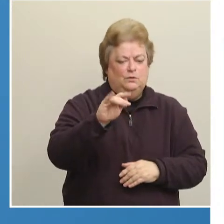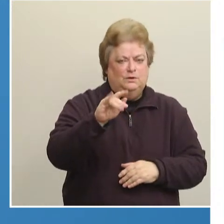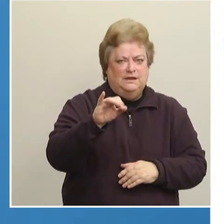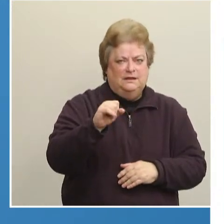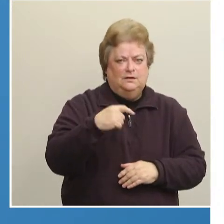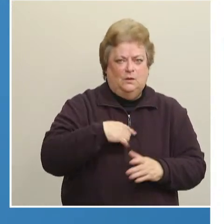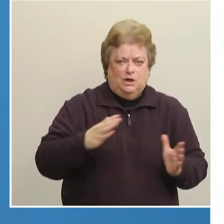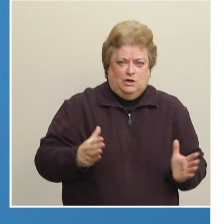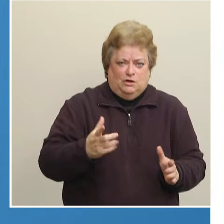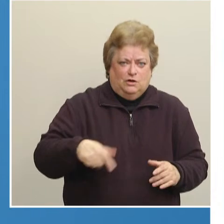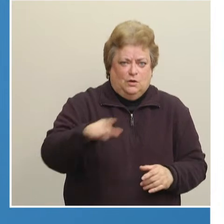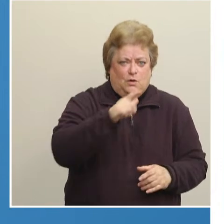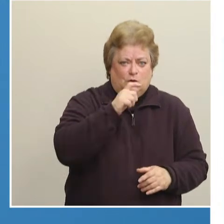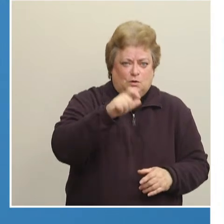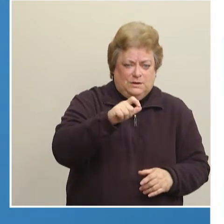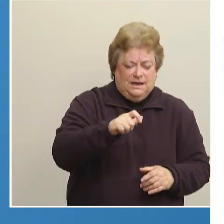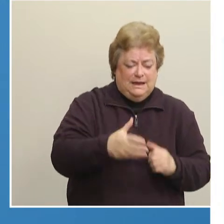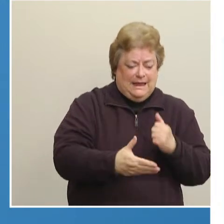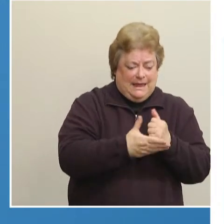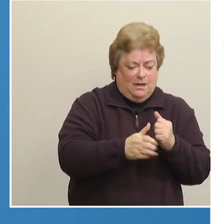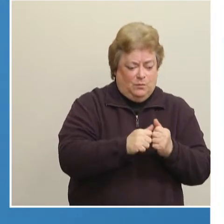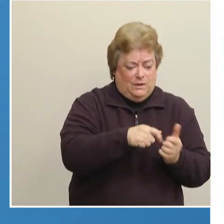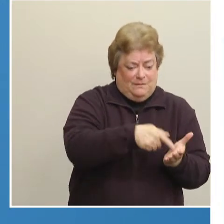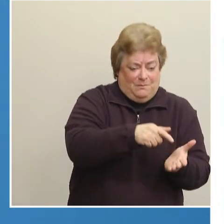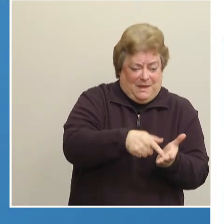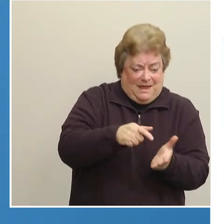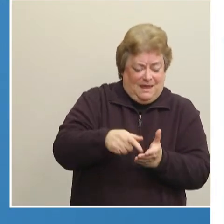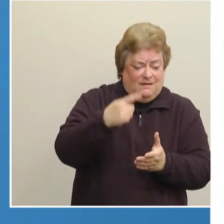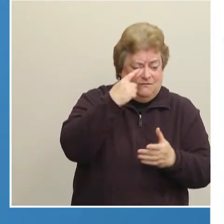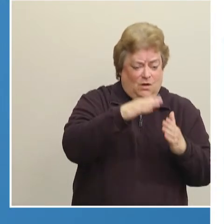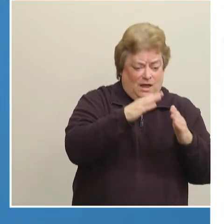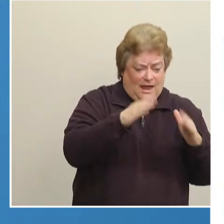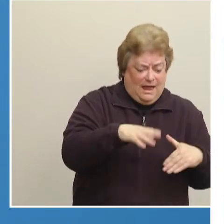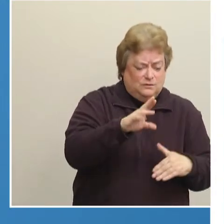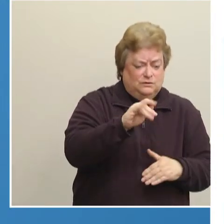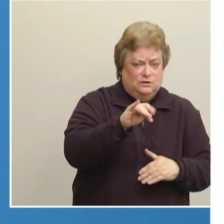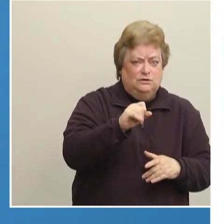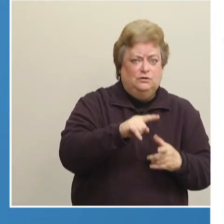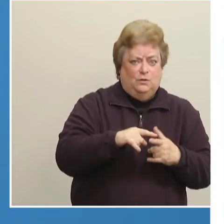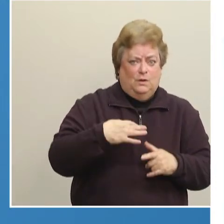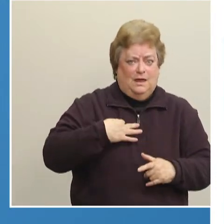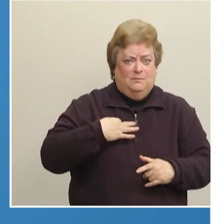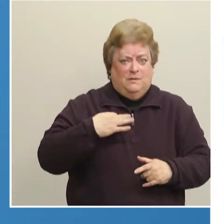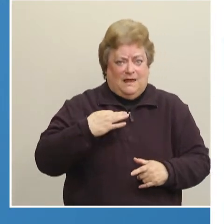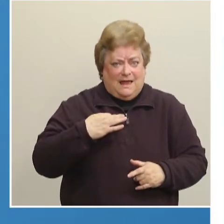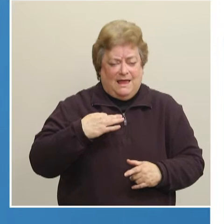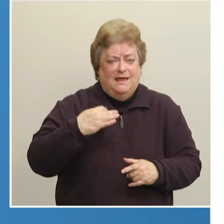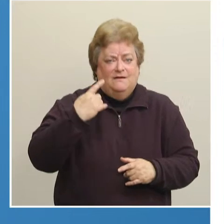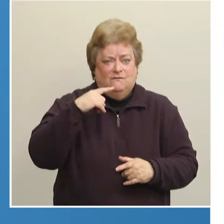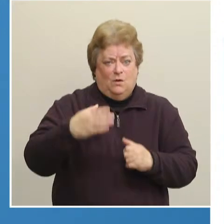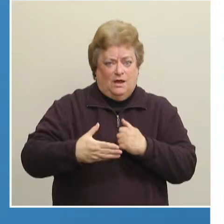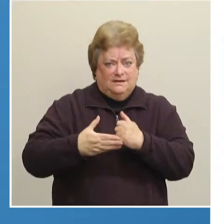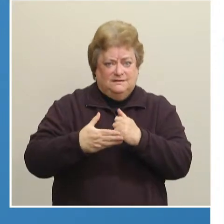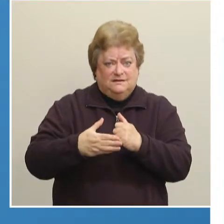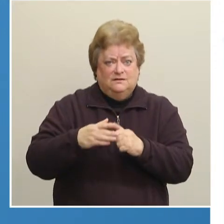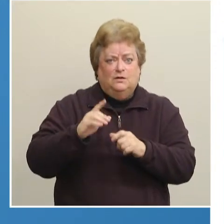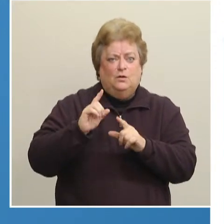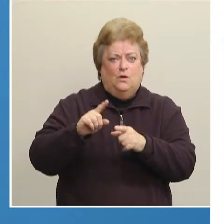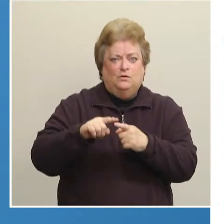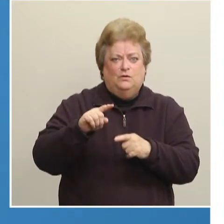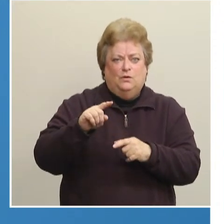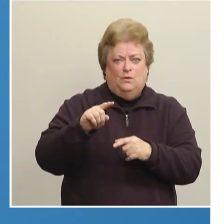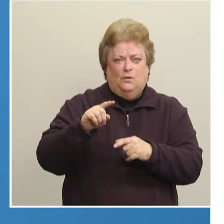need help with housing and utility costs due to the pandemic to apply for assistance using the new online form at